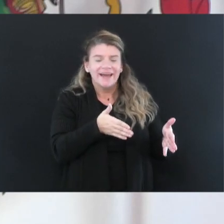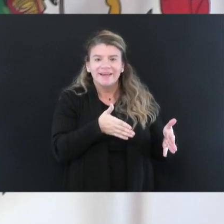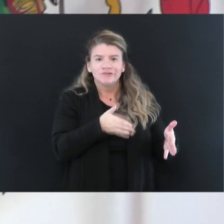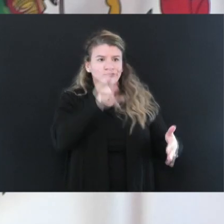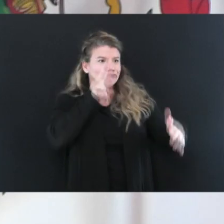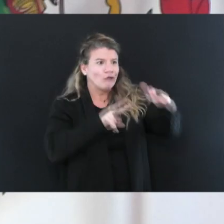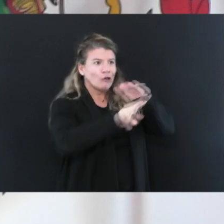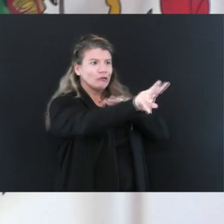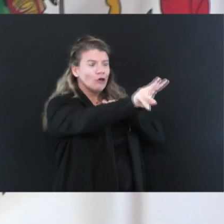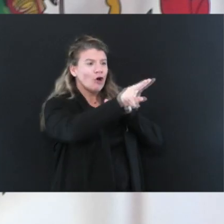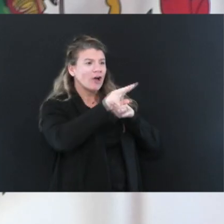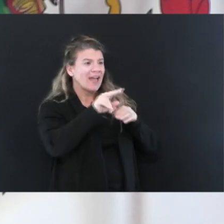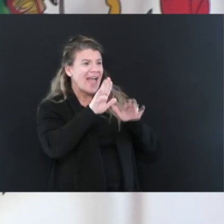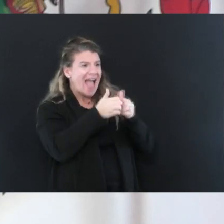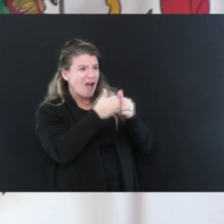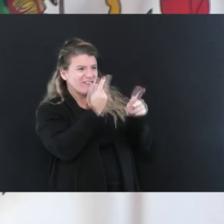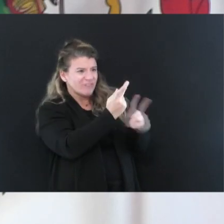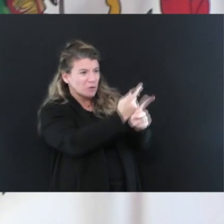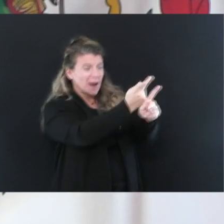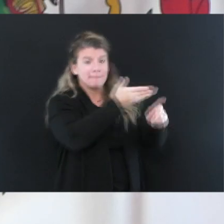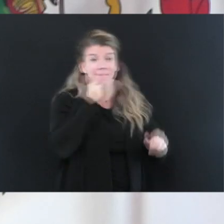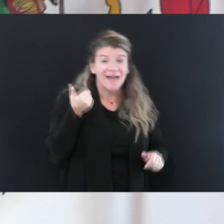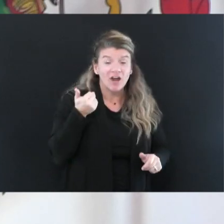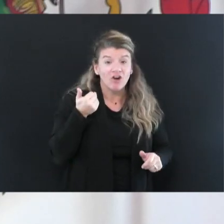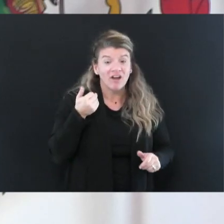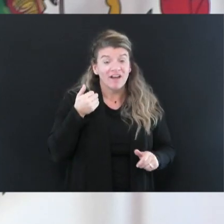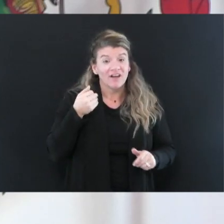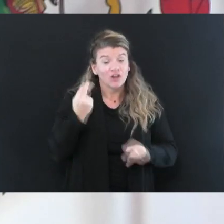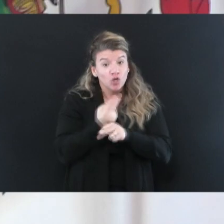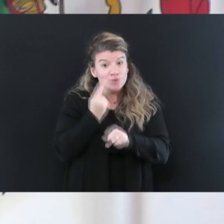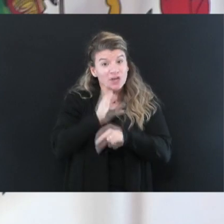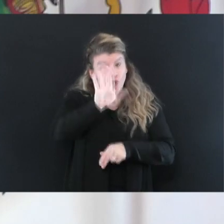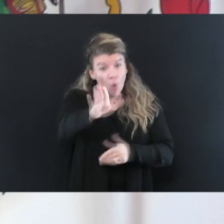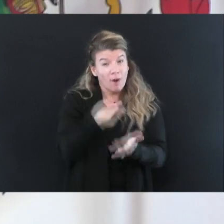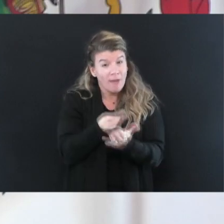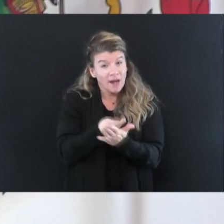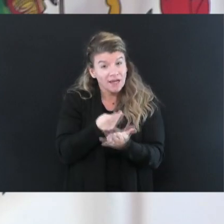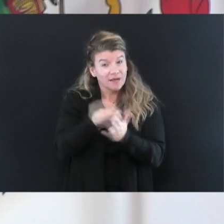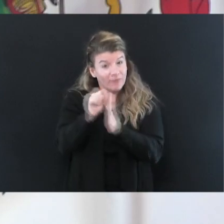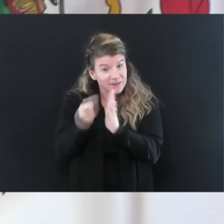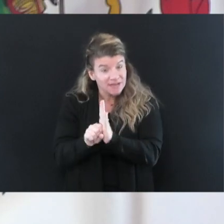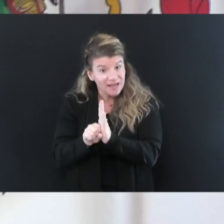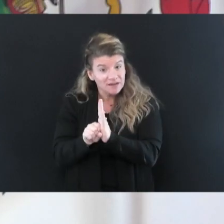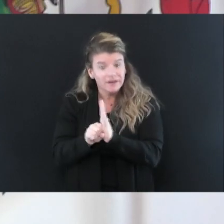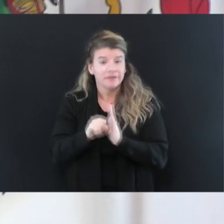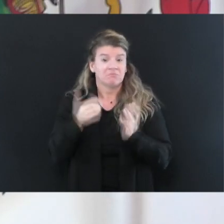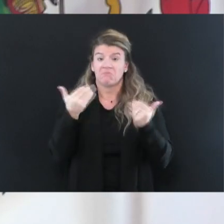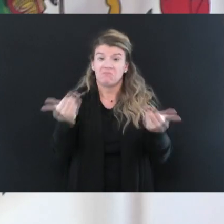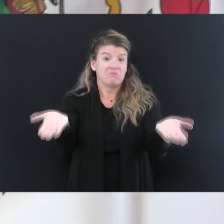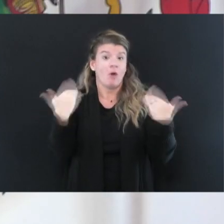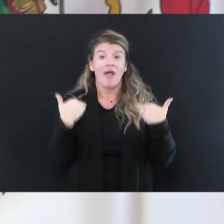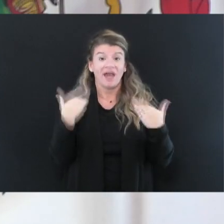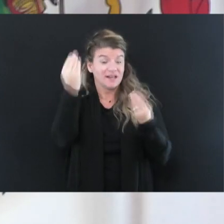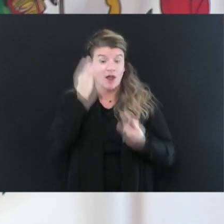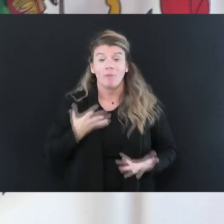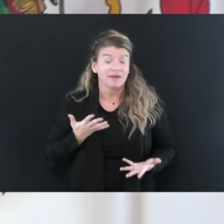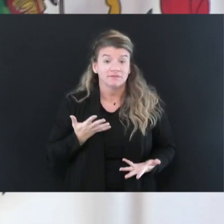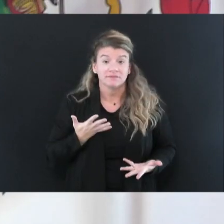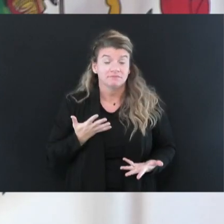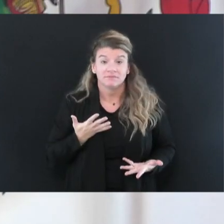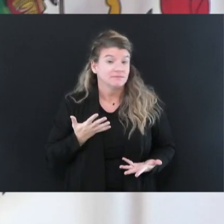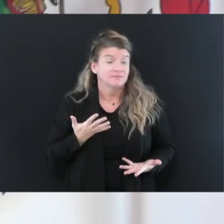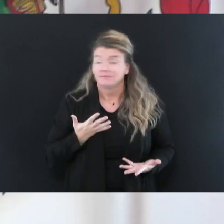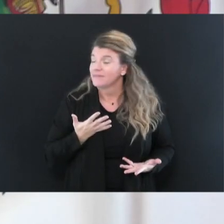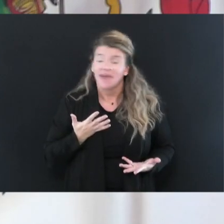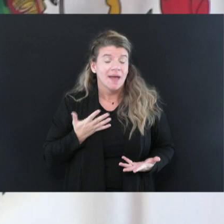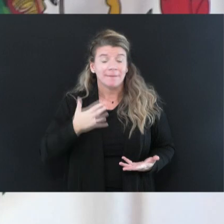to look after your dollars in the state of West Virginia, I challenge them in every way. Come and tell us. Because I have had